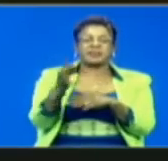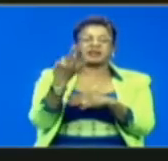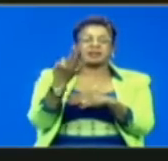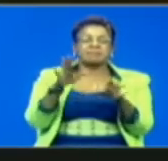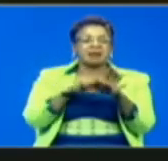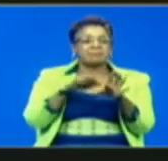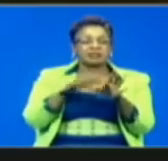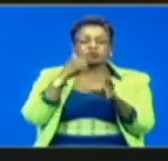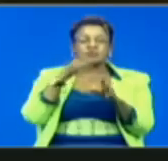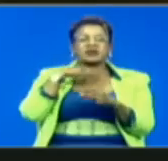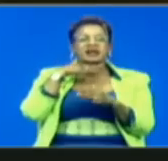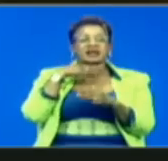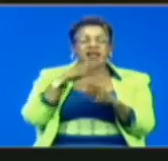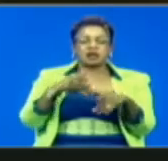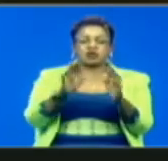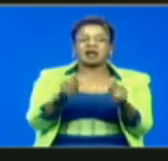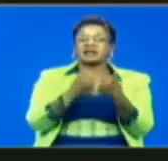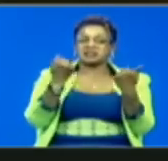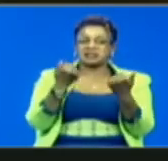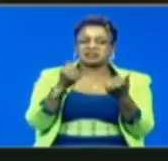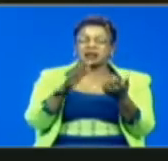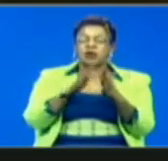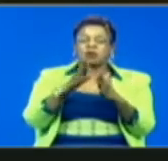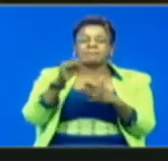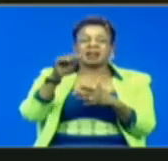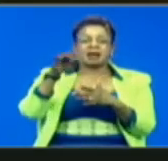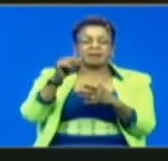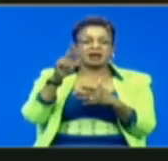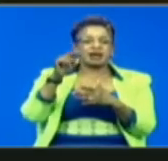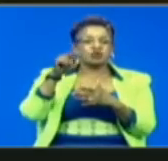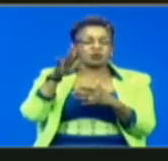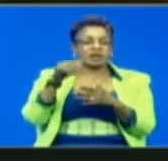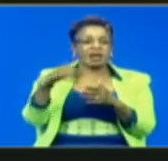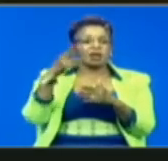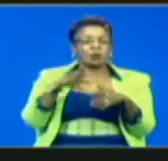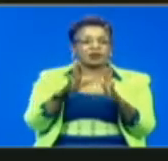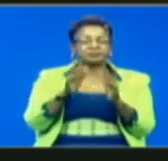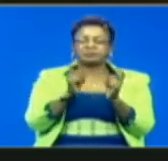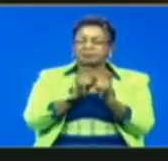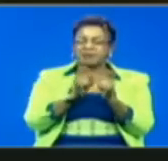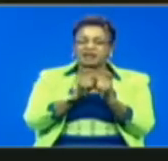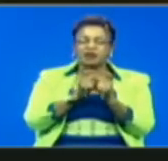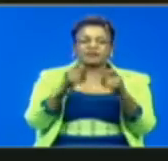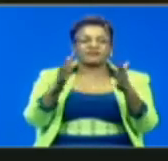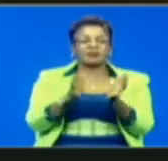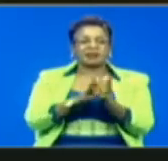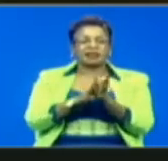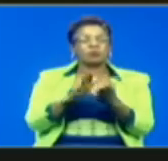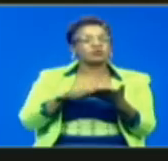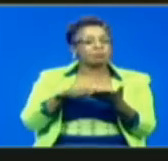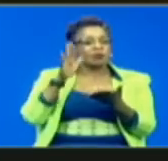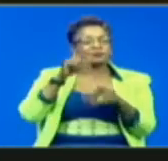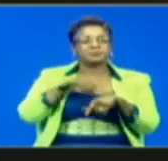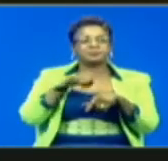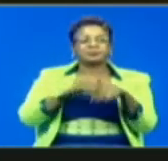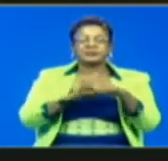who perished in a tragic road accident along the Malaba-kanduyi highway. The pain of the family was compounded further when